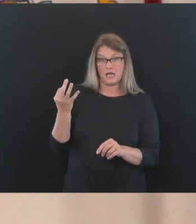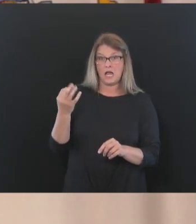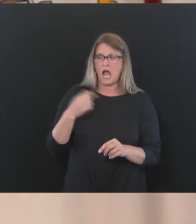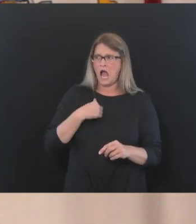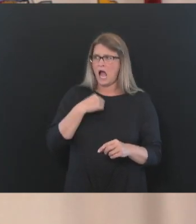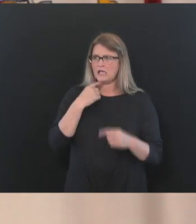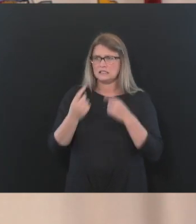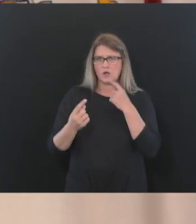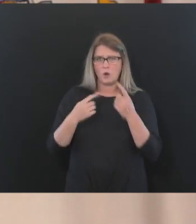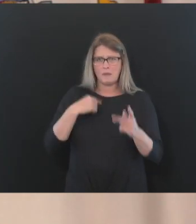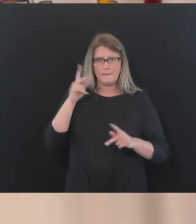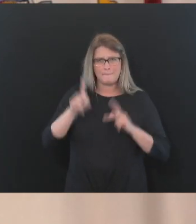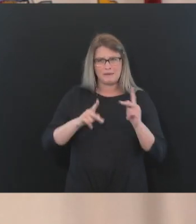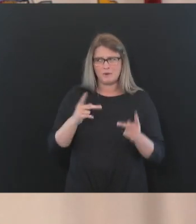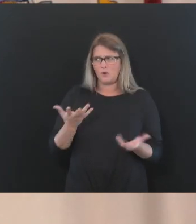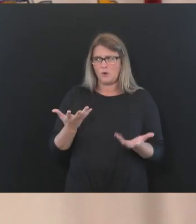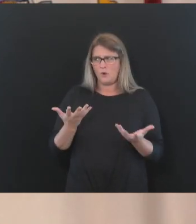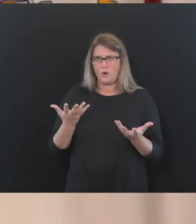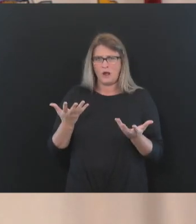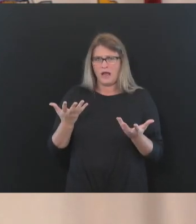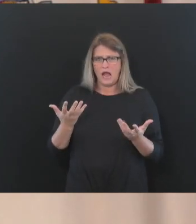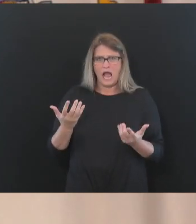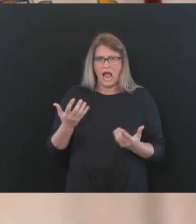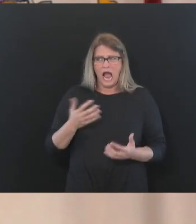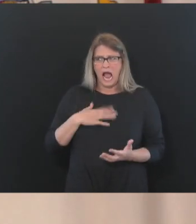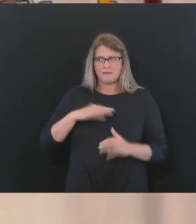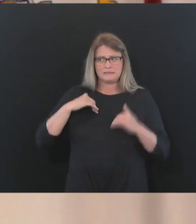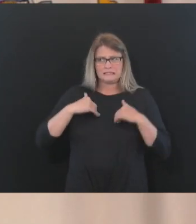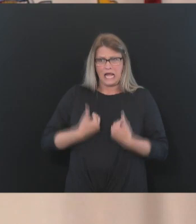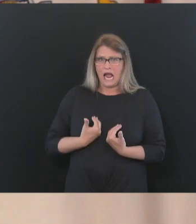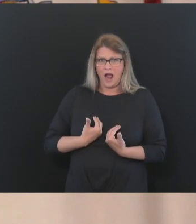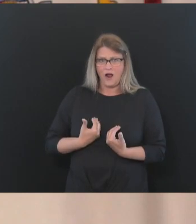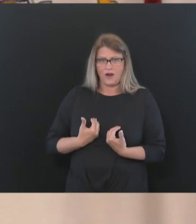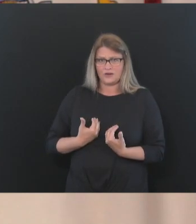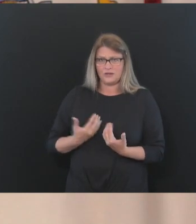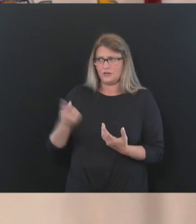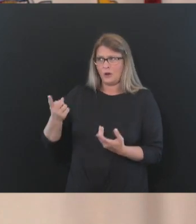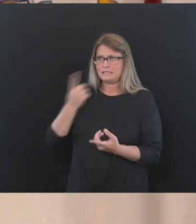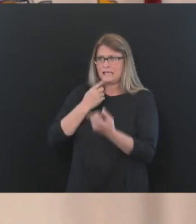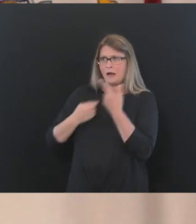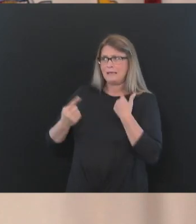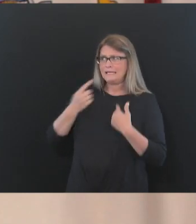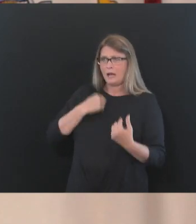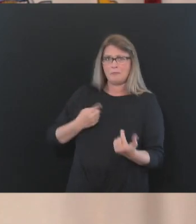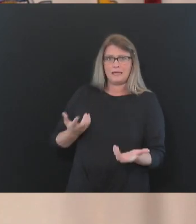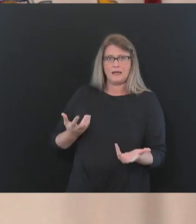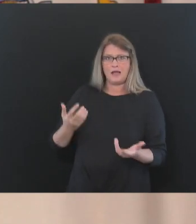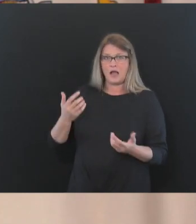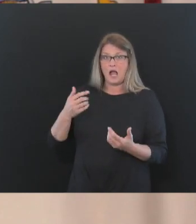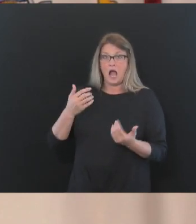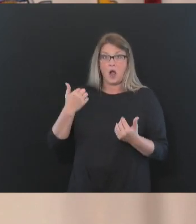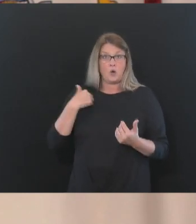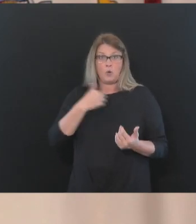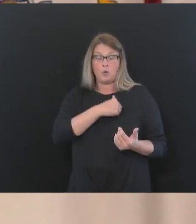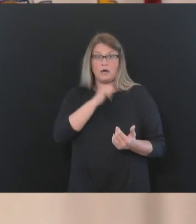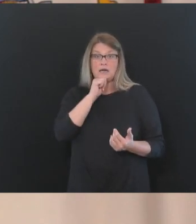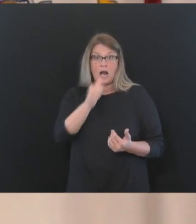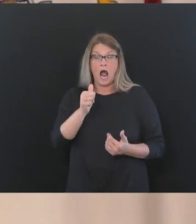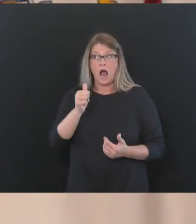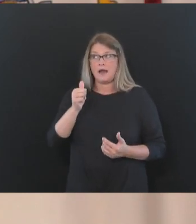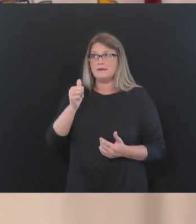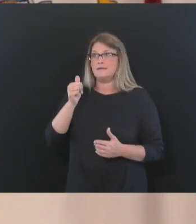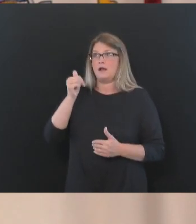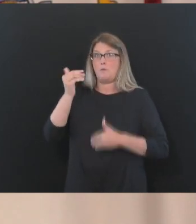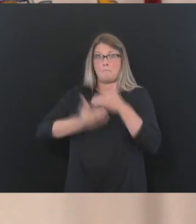tired of hearing about this because I don't know how any other way to say it. You know, we were not processing or answering